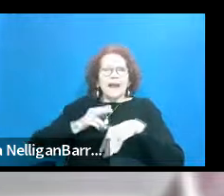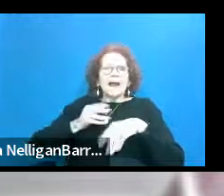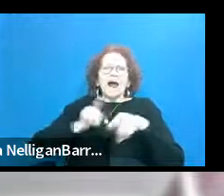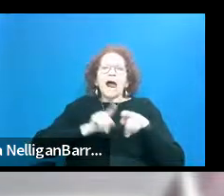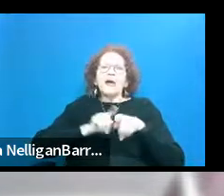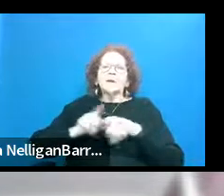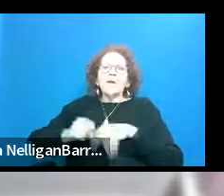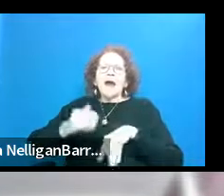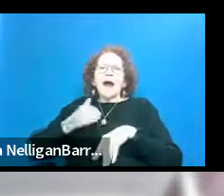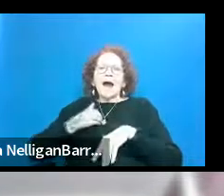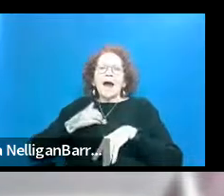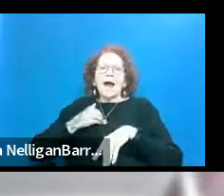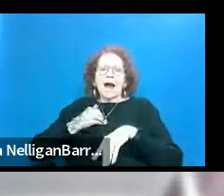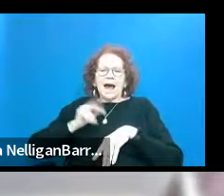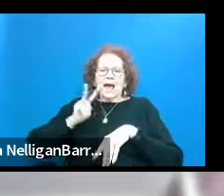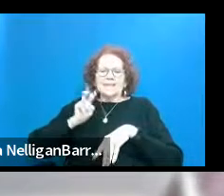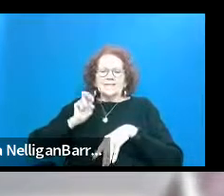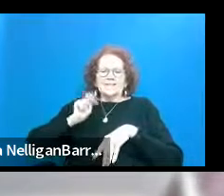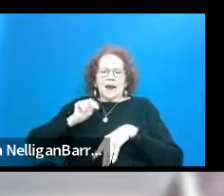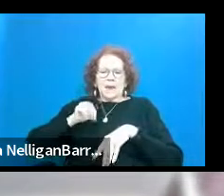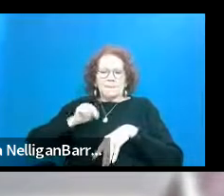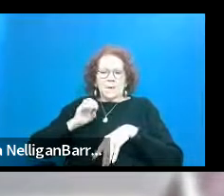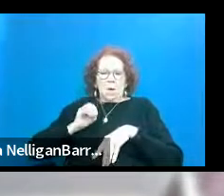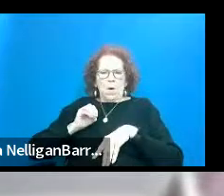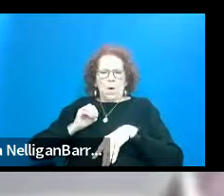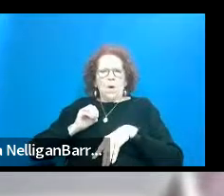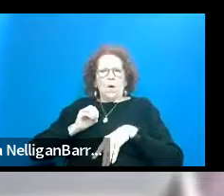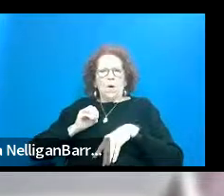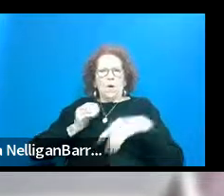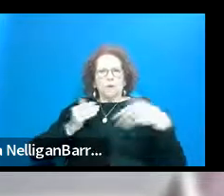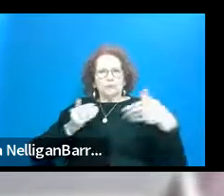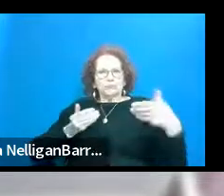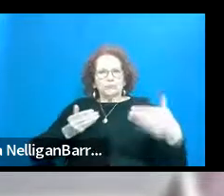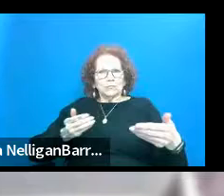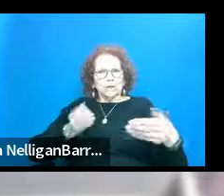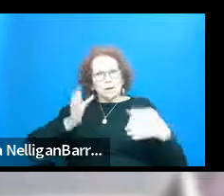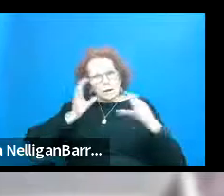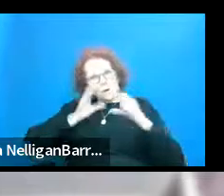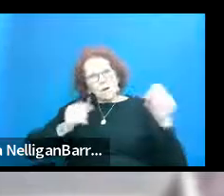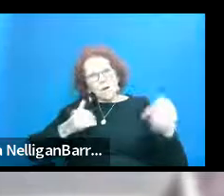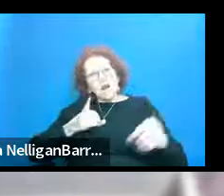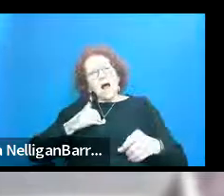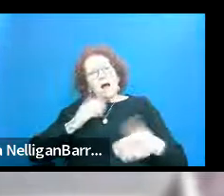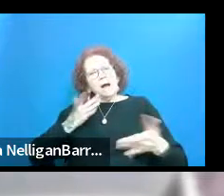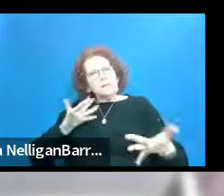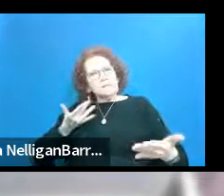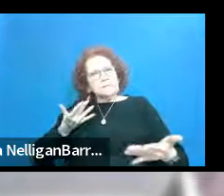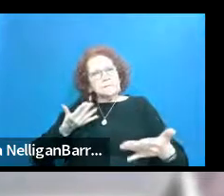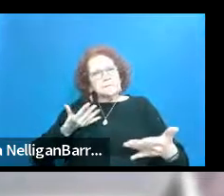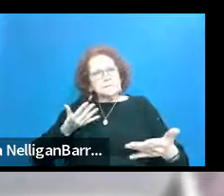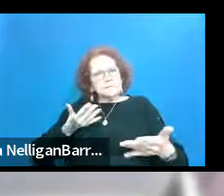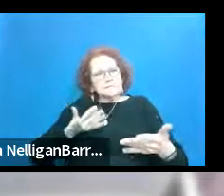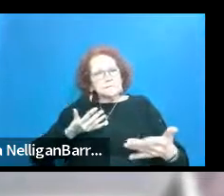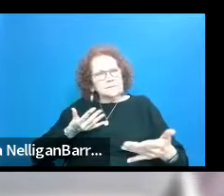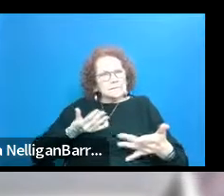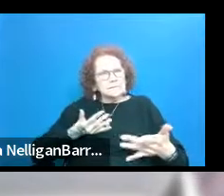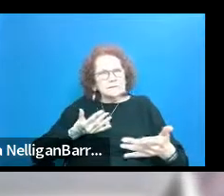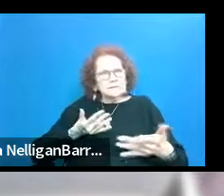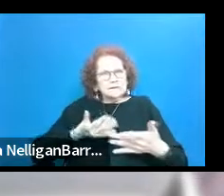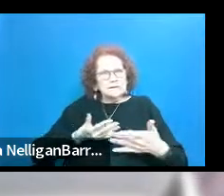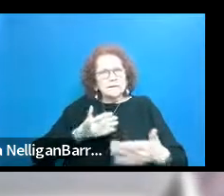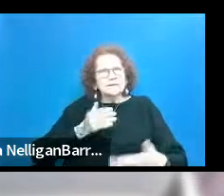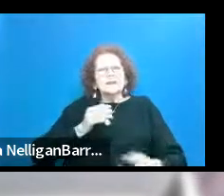it. Mike, we're getting there. We're close. We're close. Okay. We're working out some logistics. I hear I'm you. sitting here. It ain't that big a